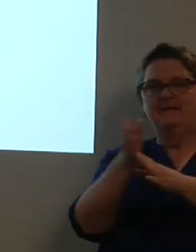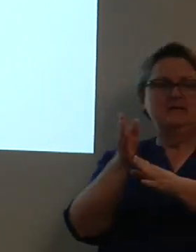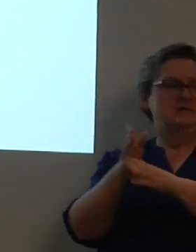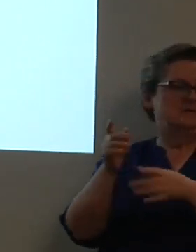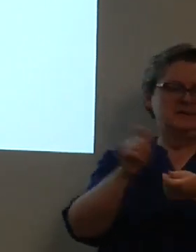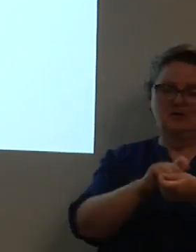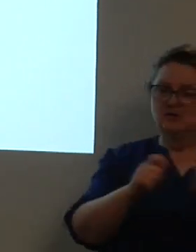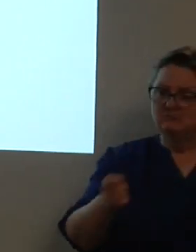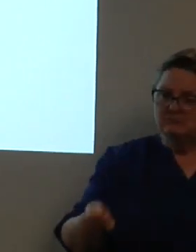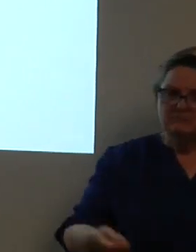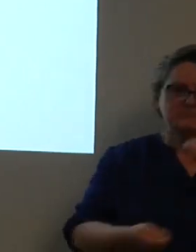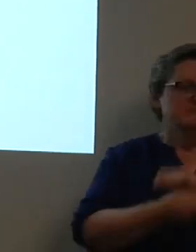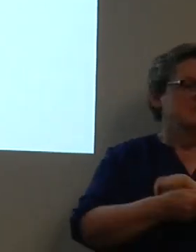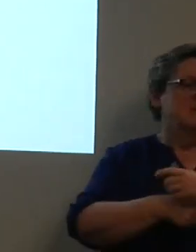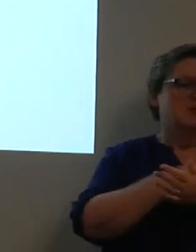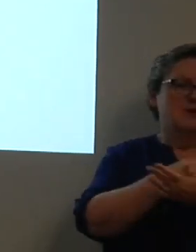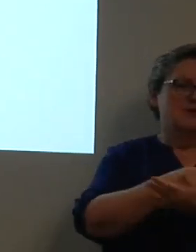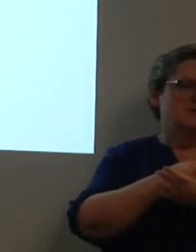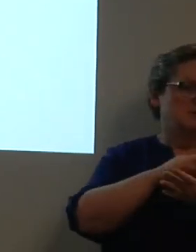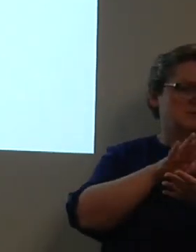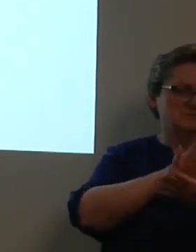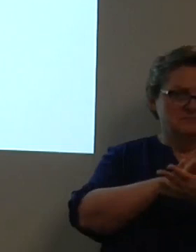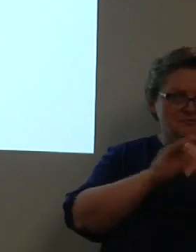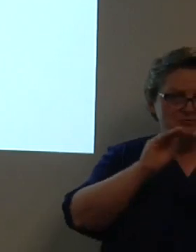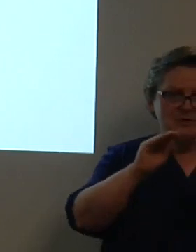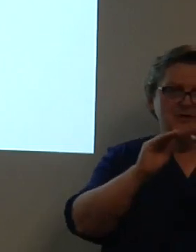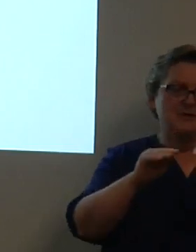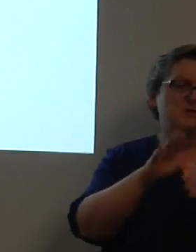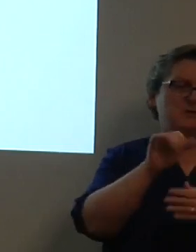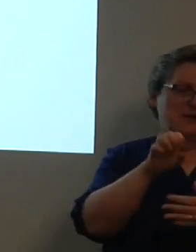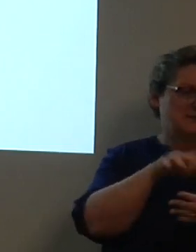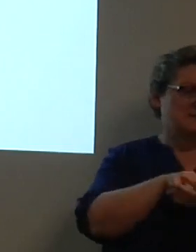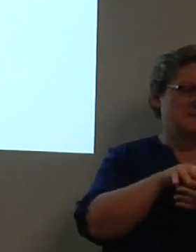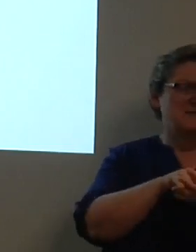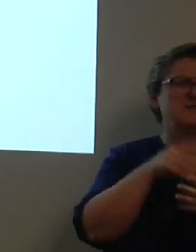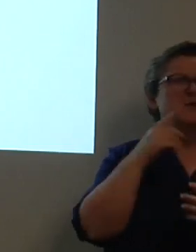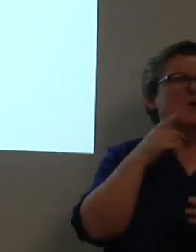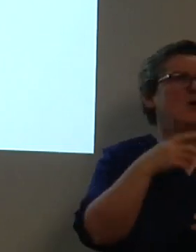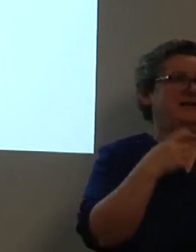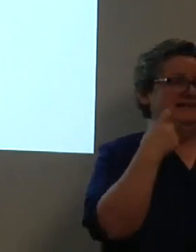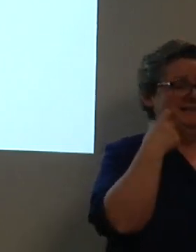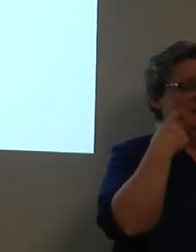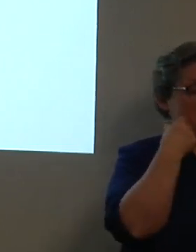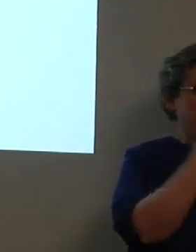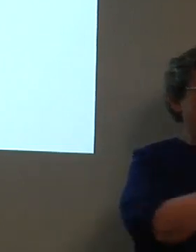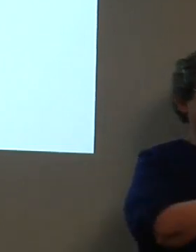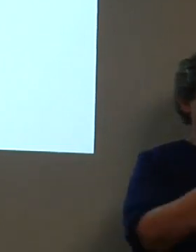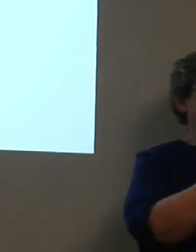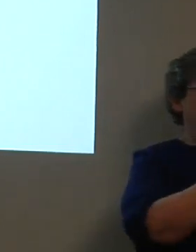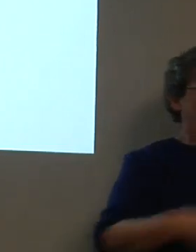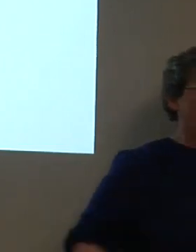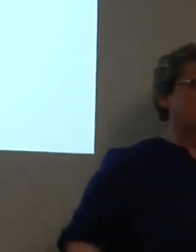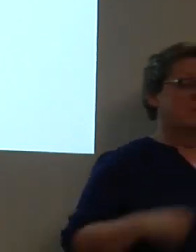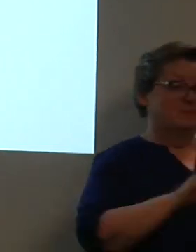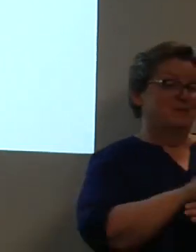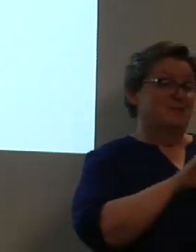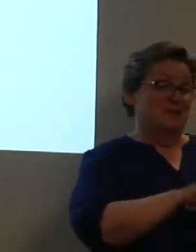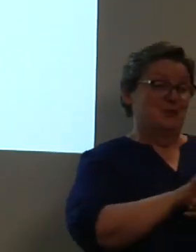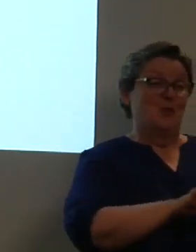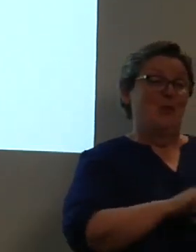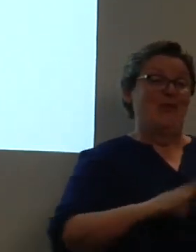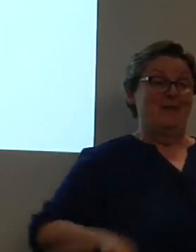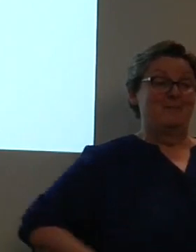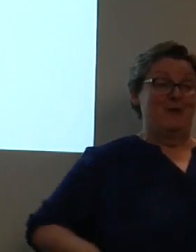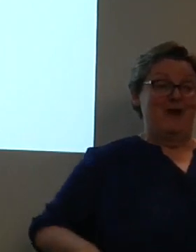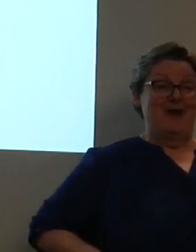switching their graduate training to case studies. So when I was looking at Harvard Business School's website this week, they actually brag as a recruiting tool that by